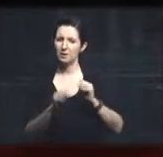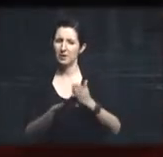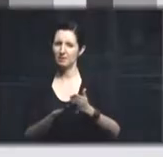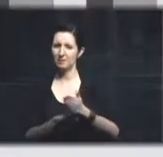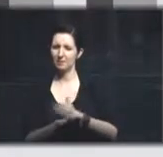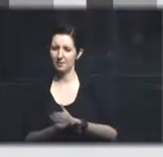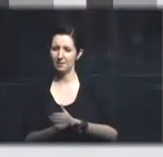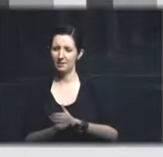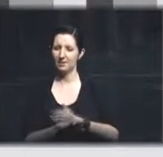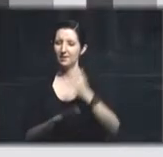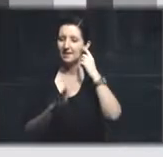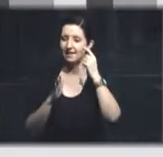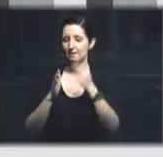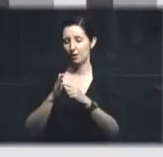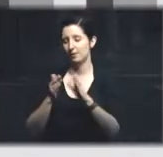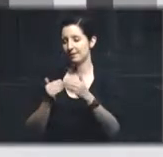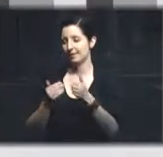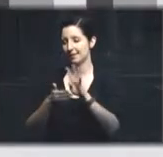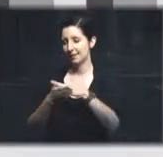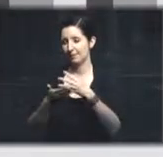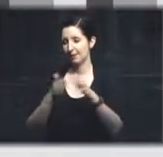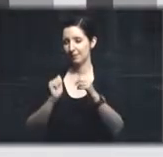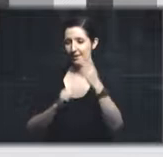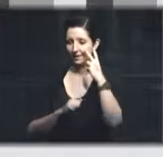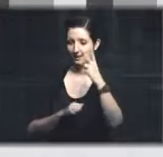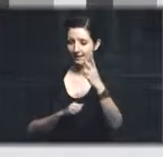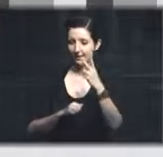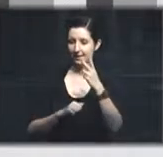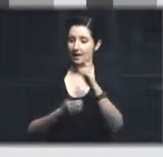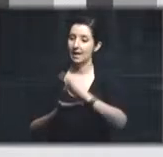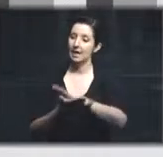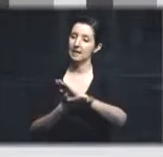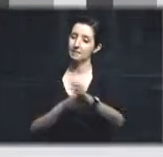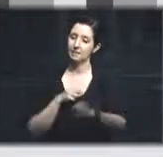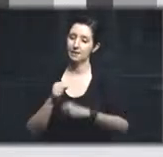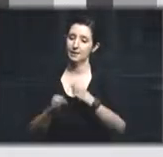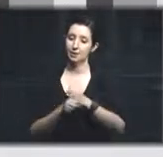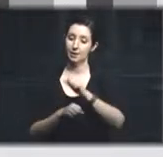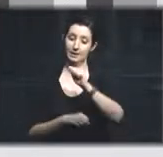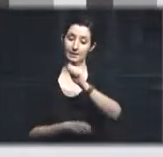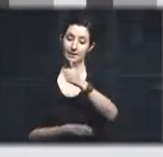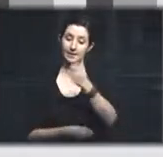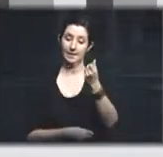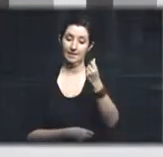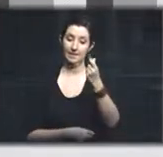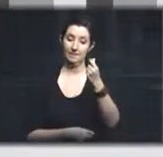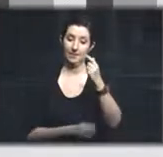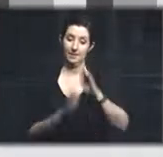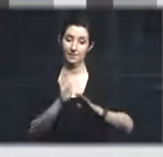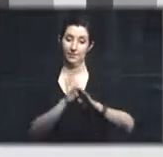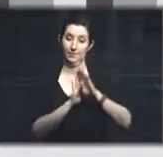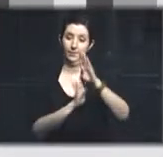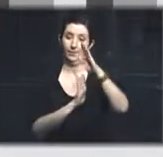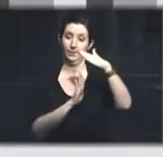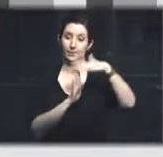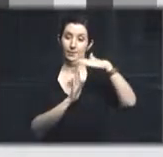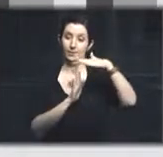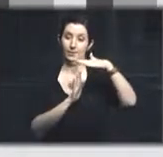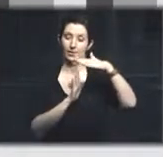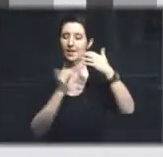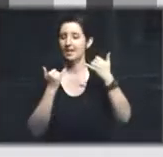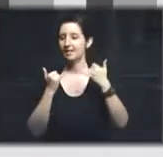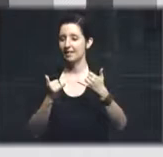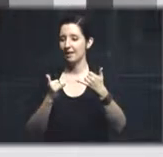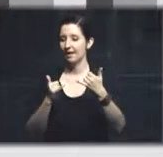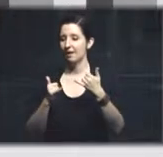see easily from the graph, in academic year 10-11, we hit our peak, and since then, as the recovery from